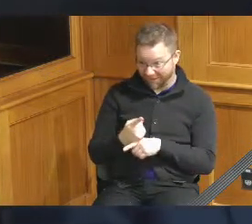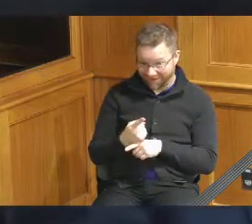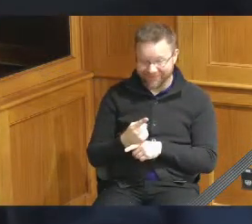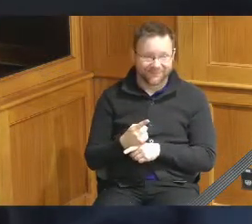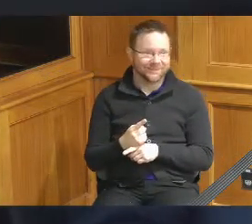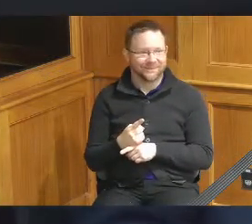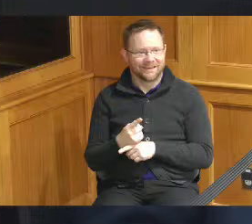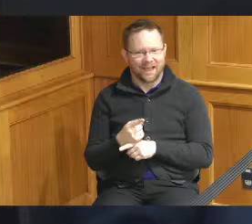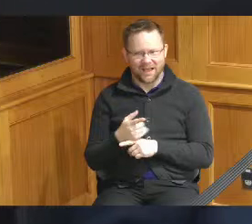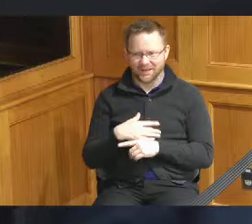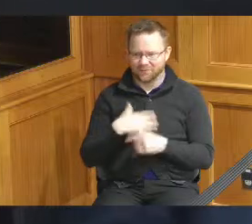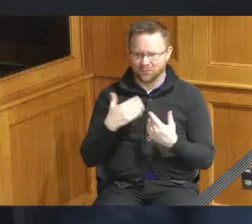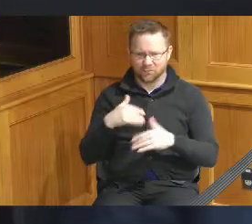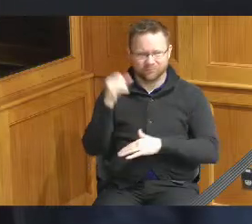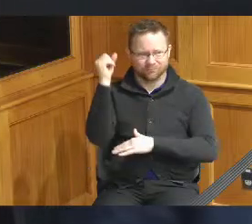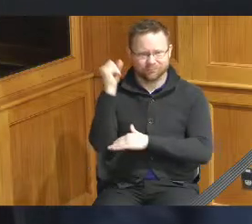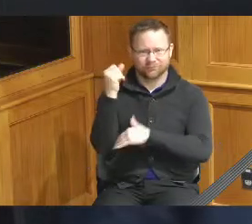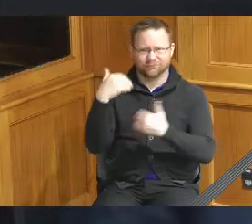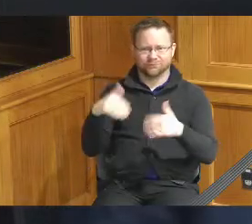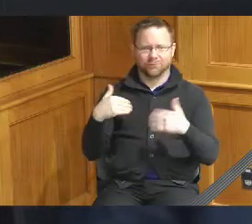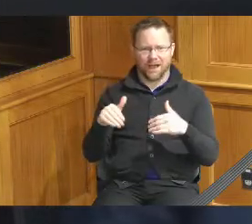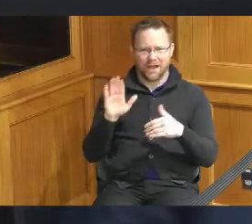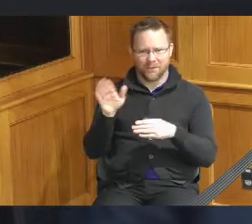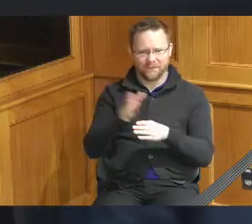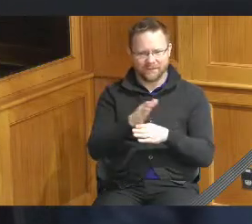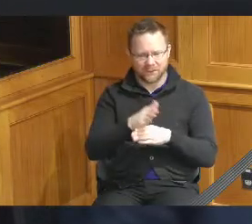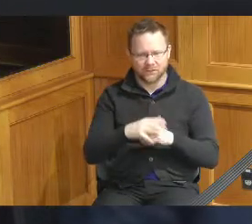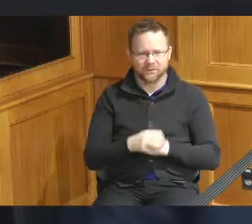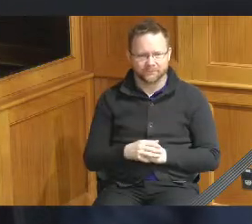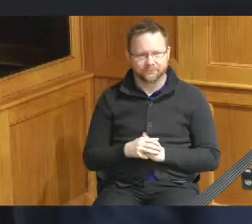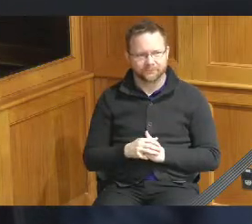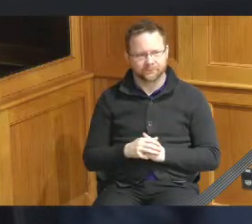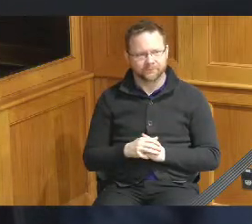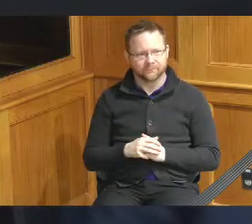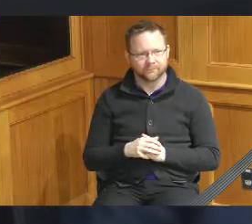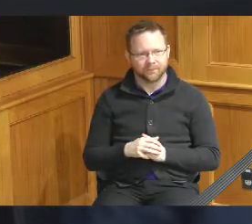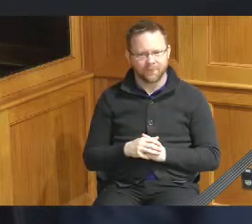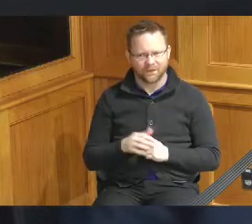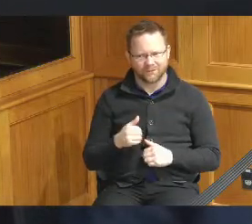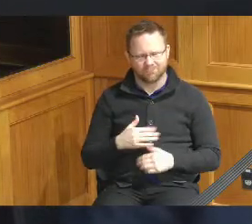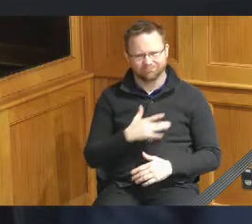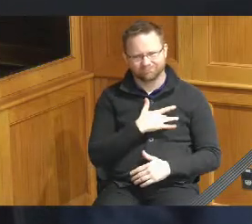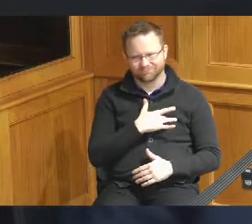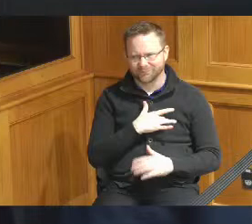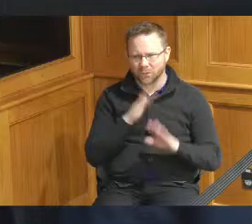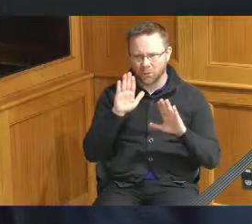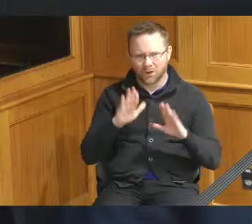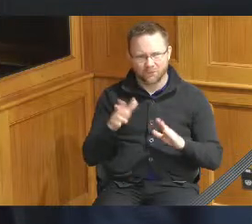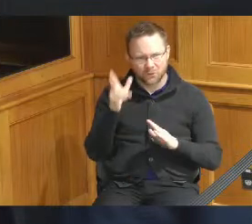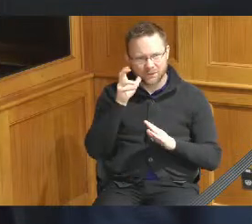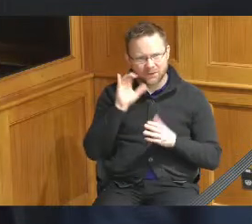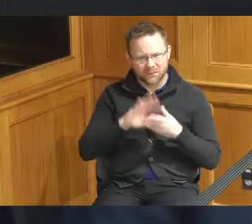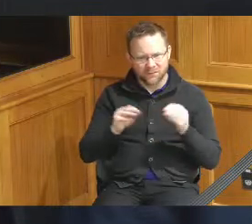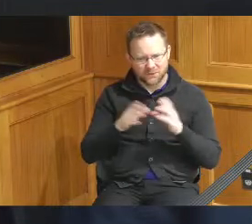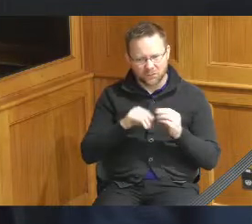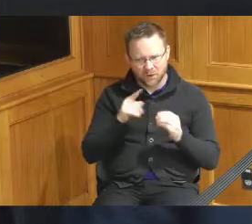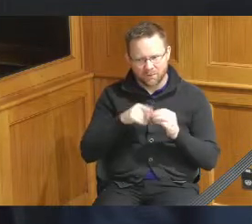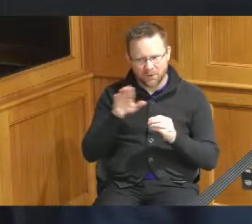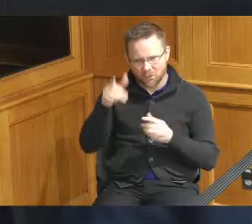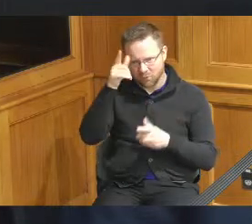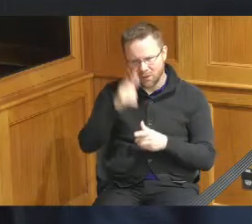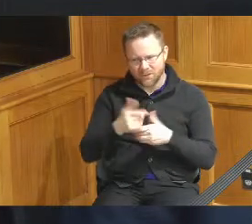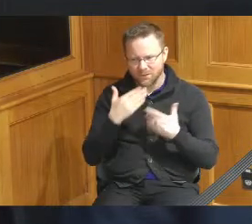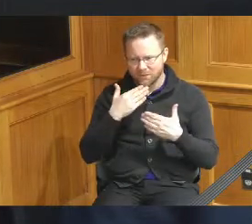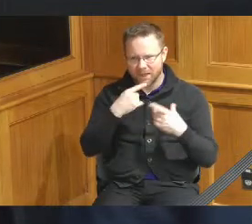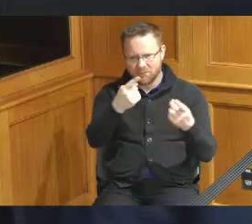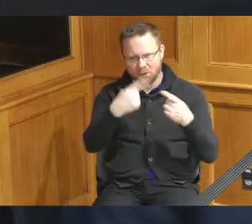and a trendsetter, obviously, in the field. So really, it's wonderful to hear the story about your brother. And thank you all for being